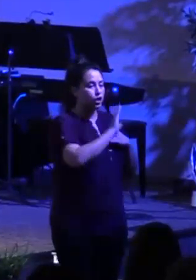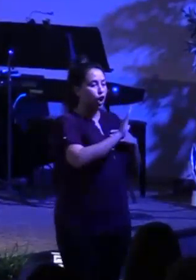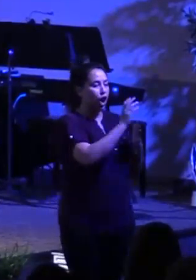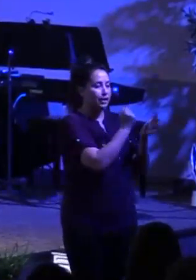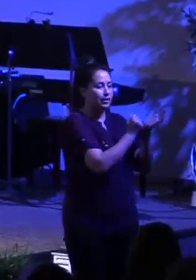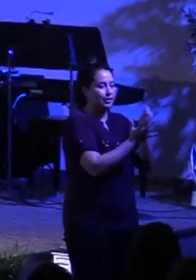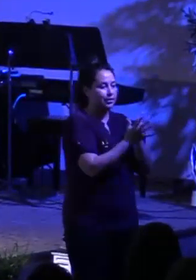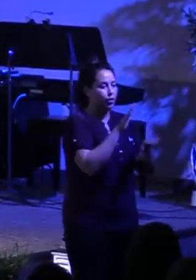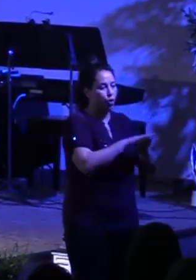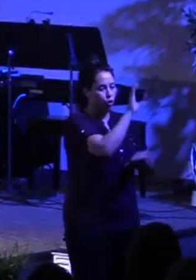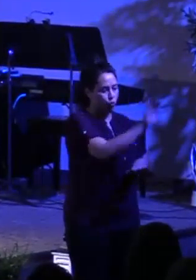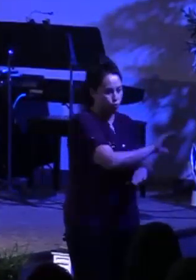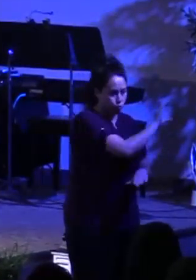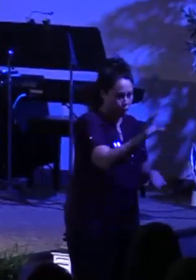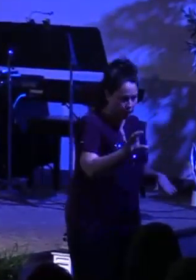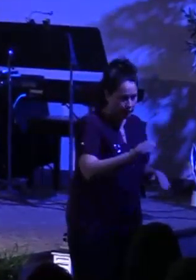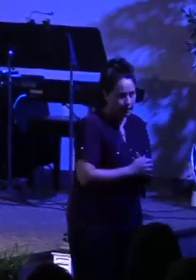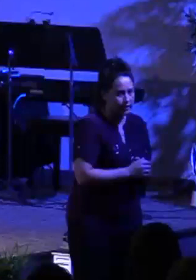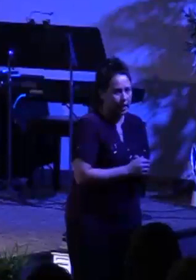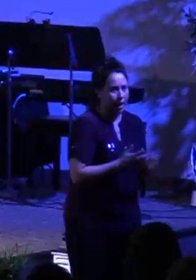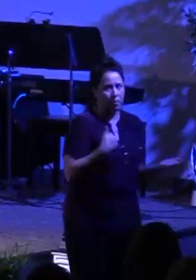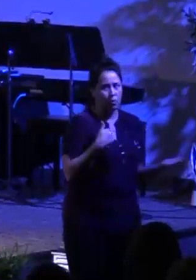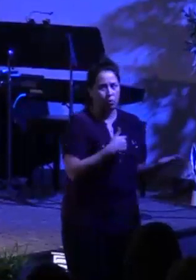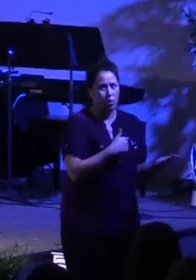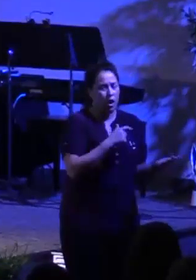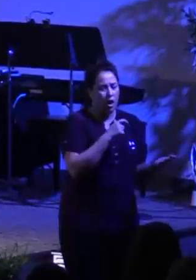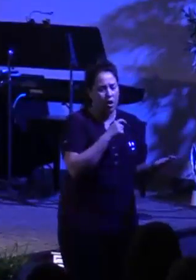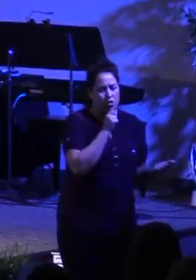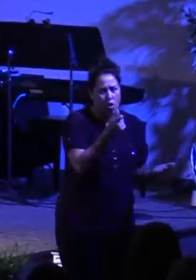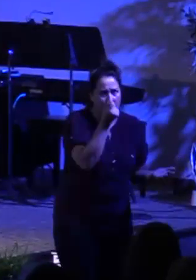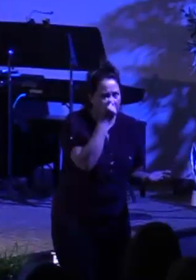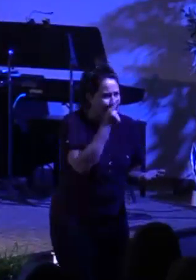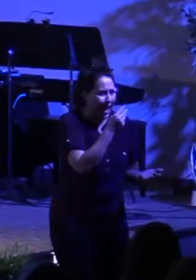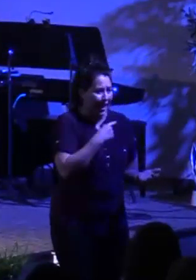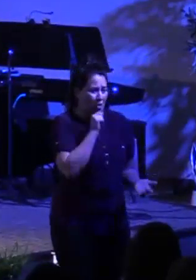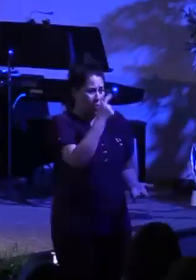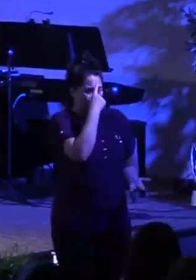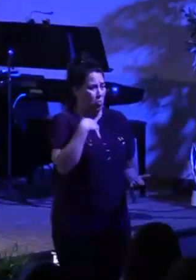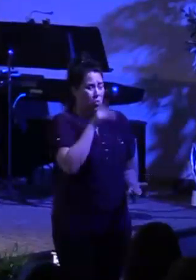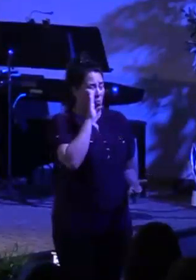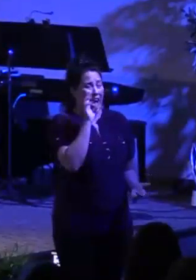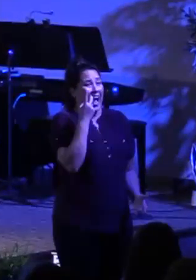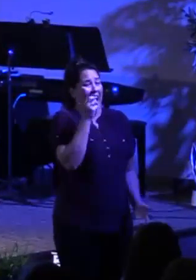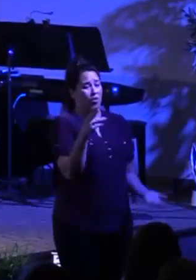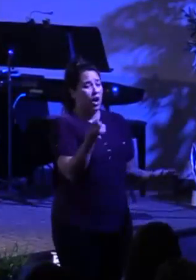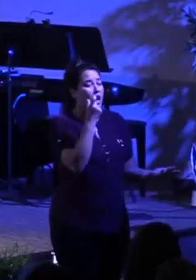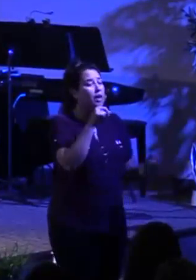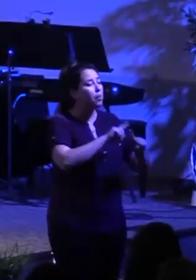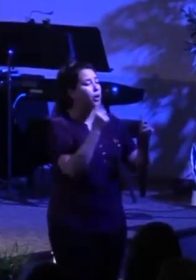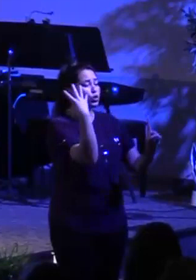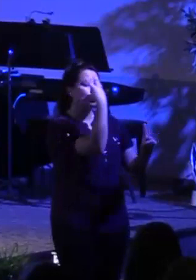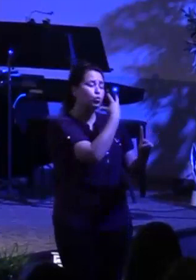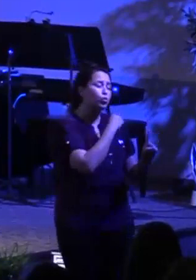will never fully understand. But it's a beautiful mystery to explore every week. So I'm